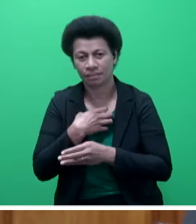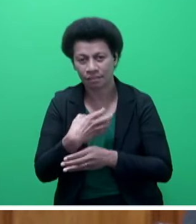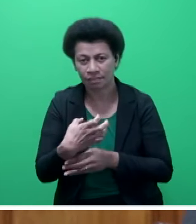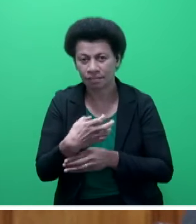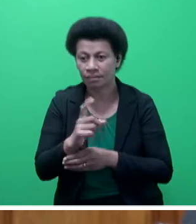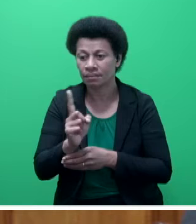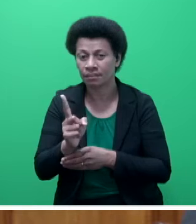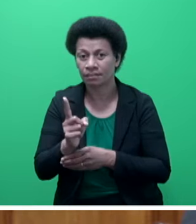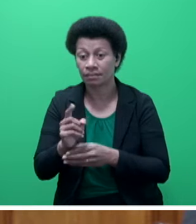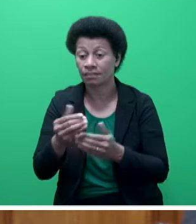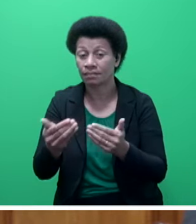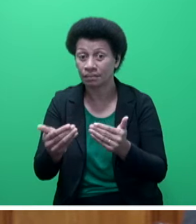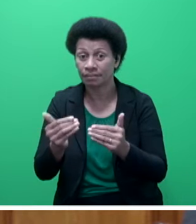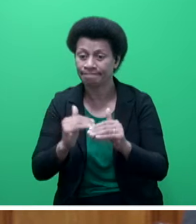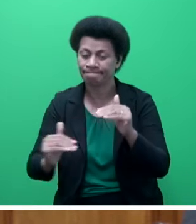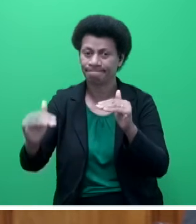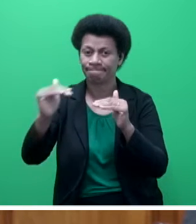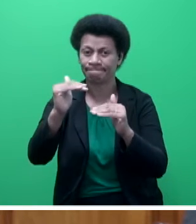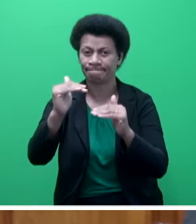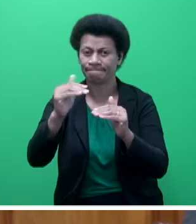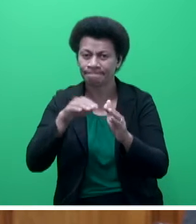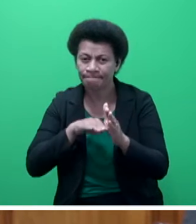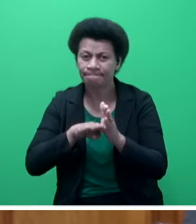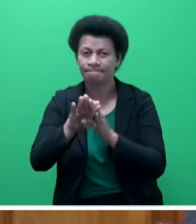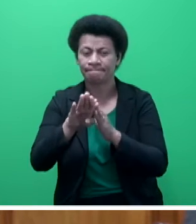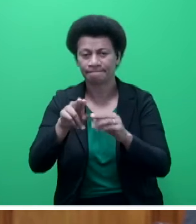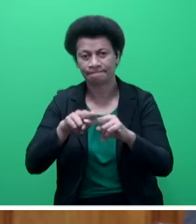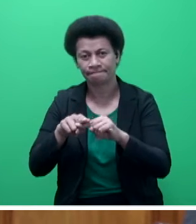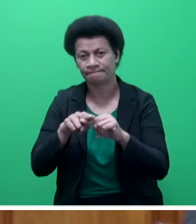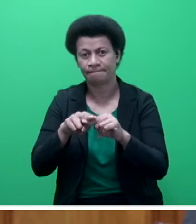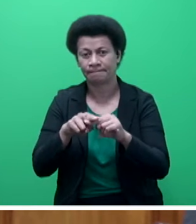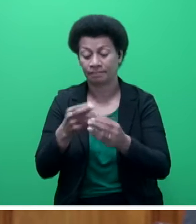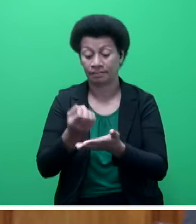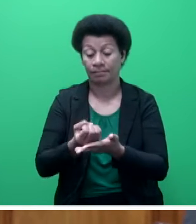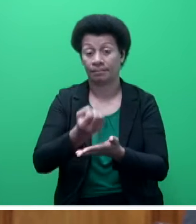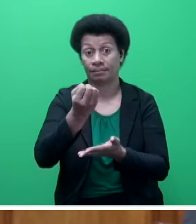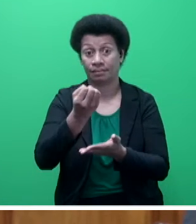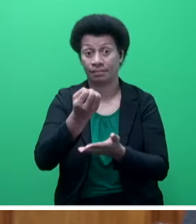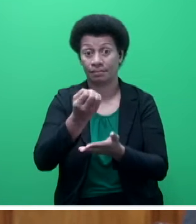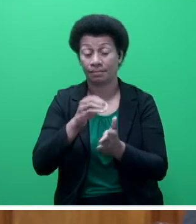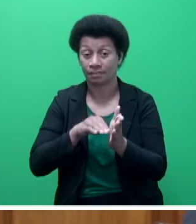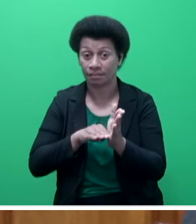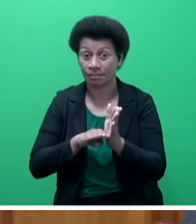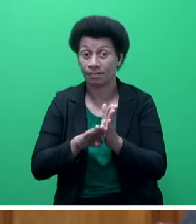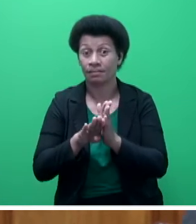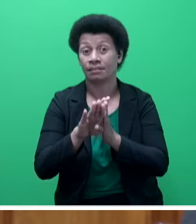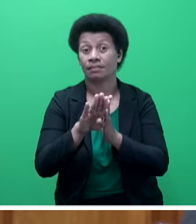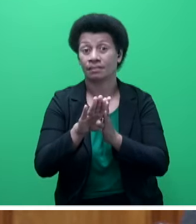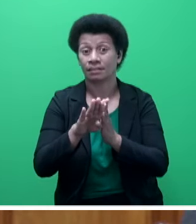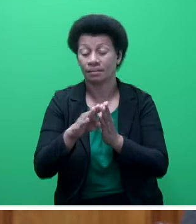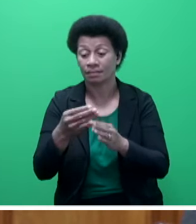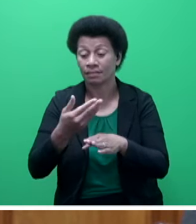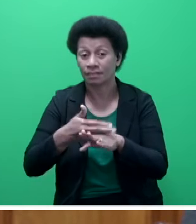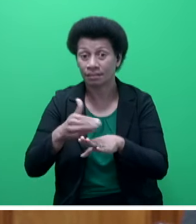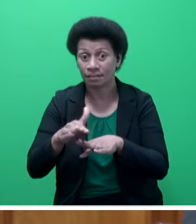modern, skills-based economy to build the nation back stronger. As the economy grows, Honourable Speaker, especially in new and emerging sectors,